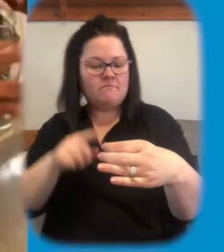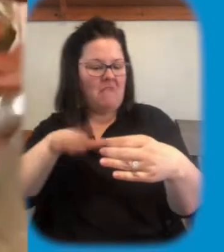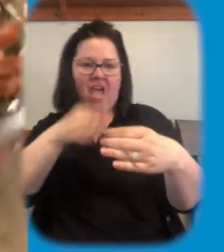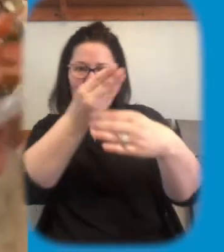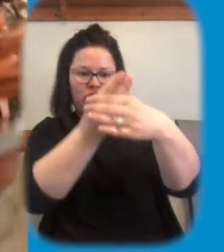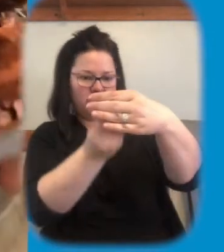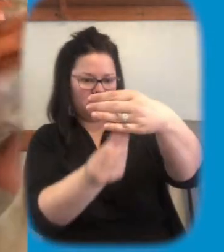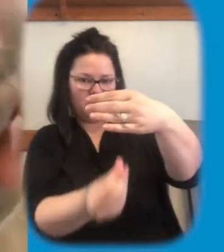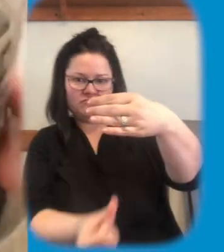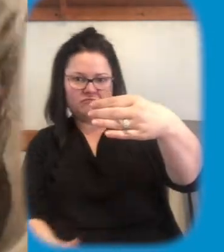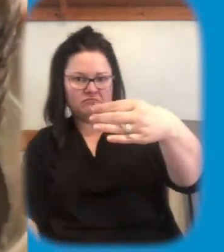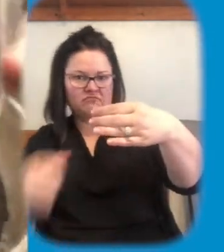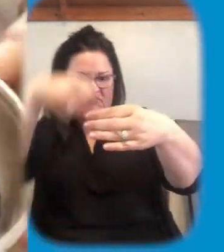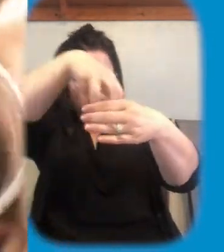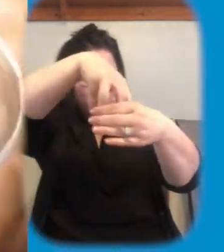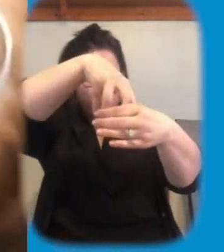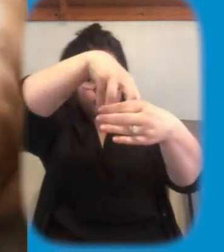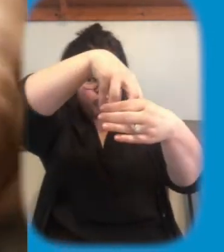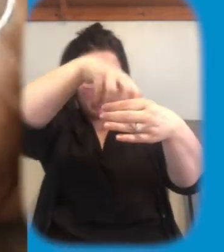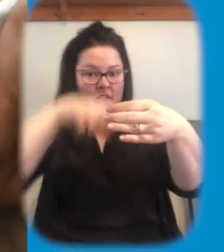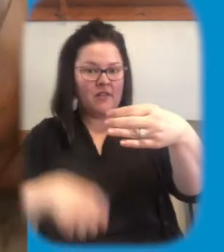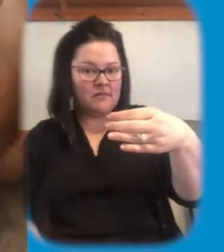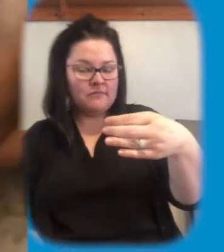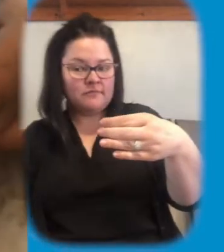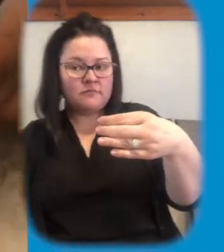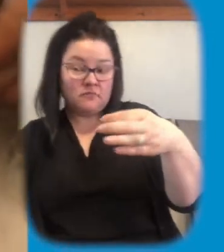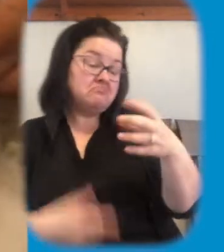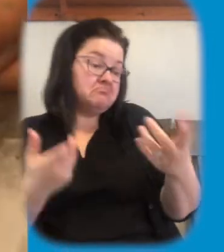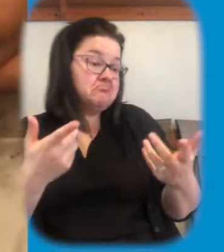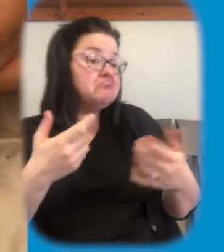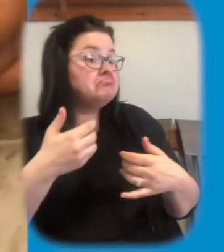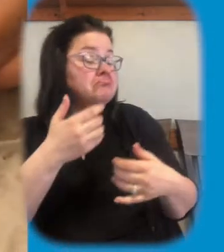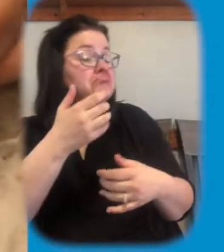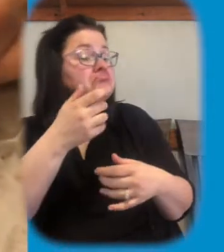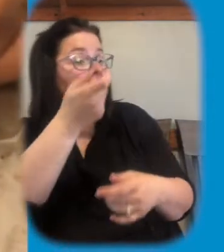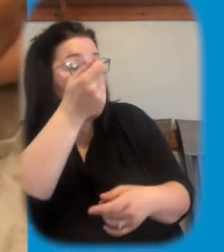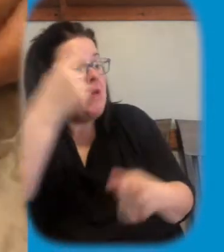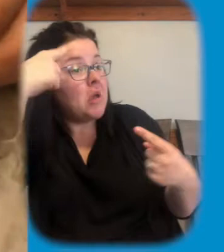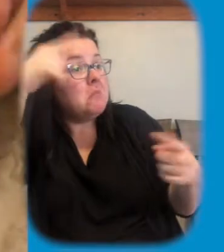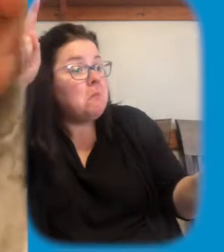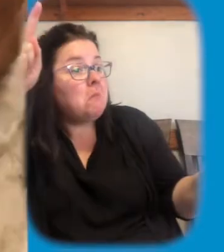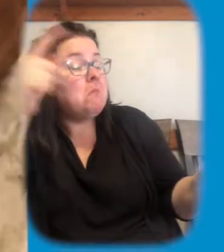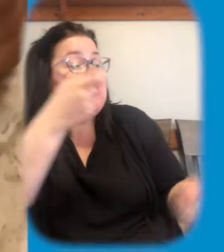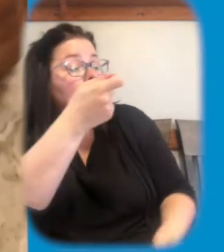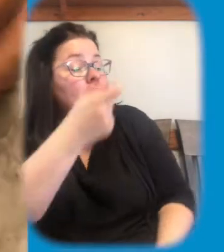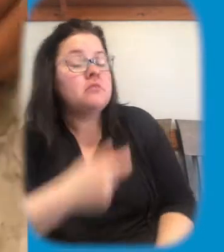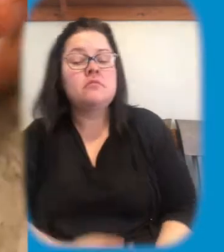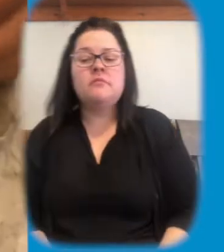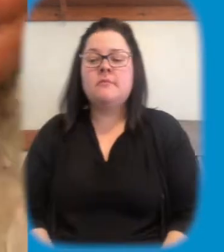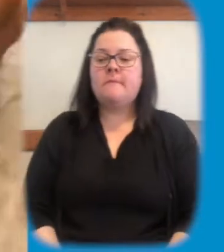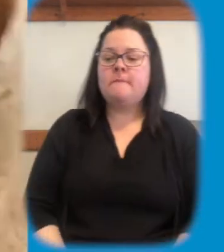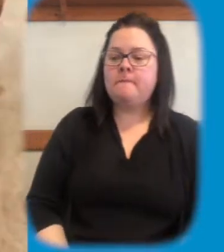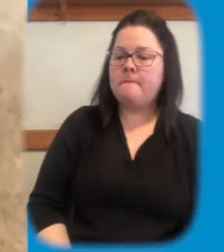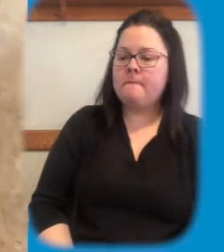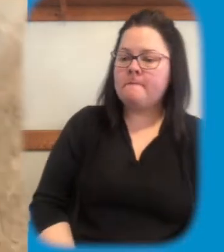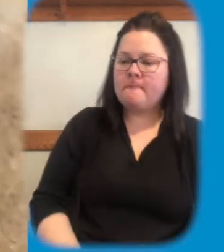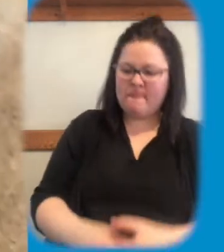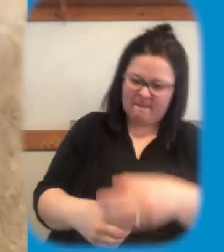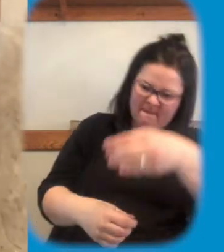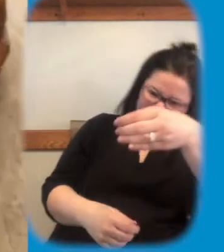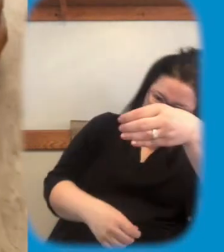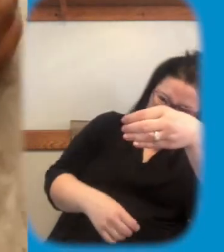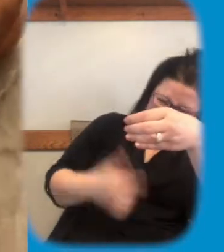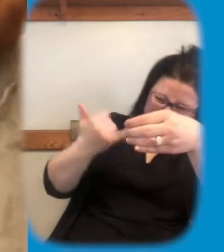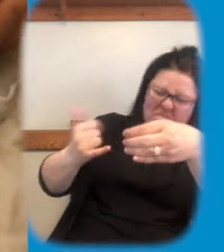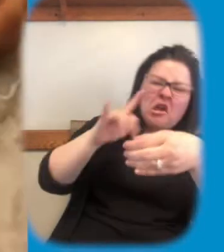the undissolved dirt. So I would say it still worked a little bit. This thing now